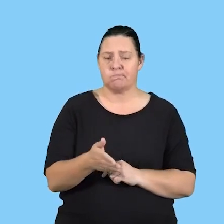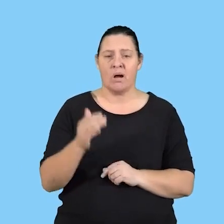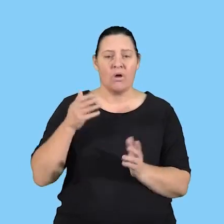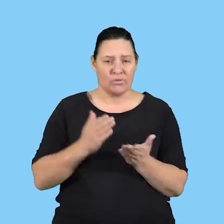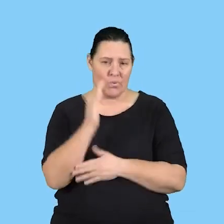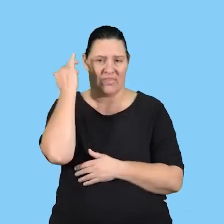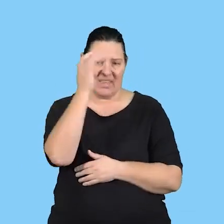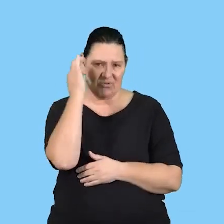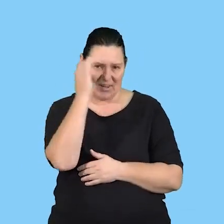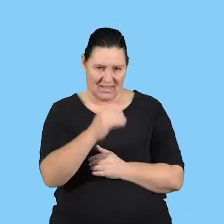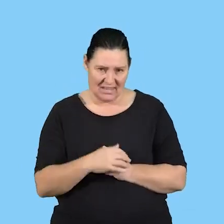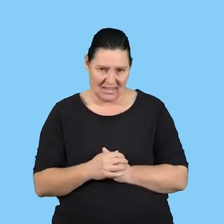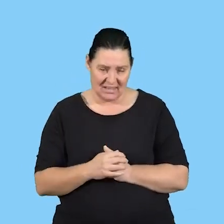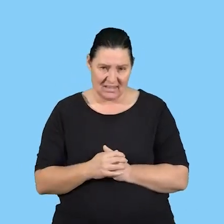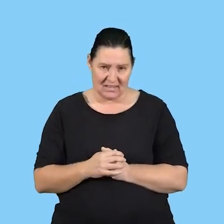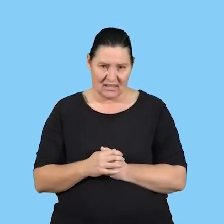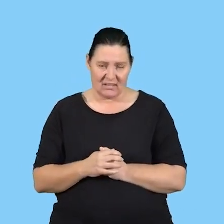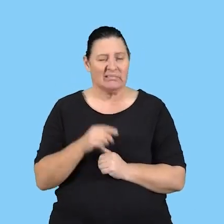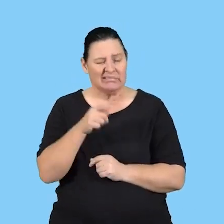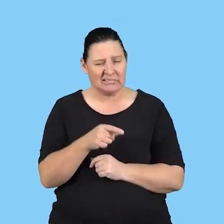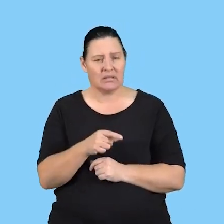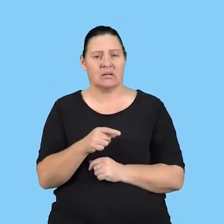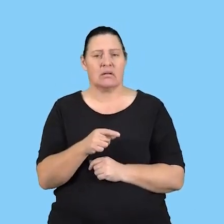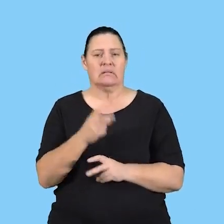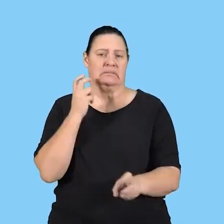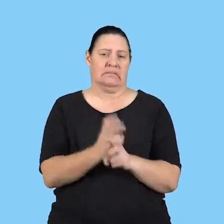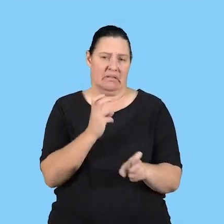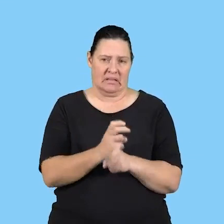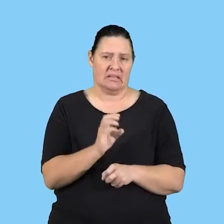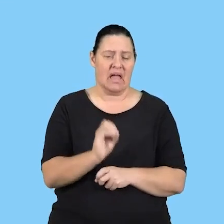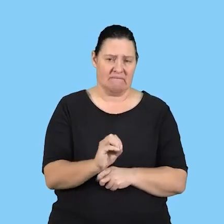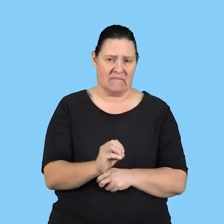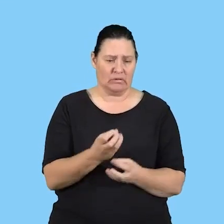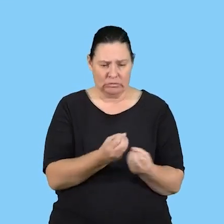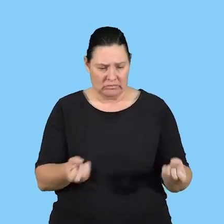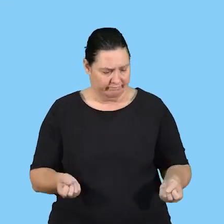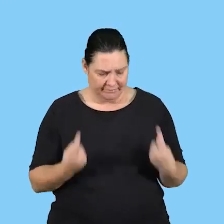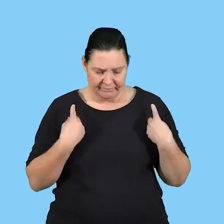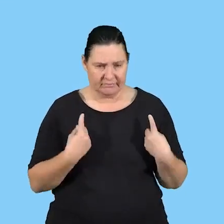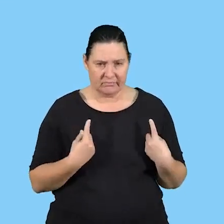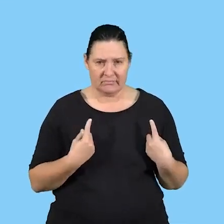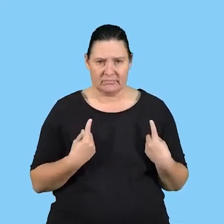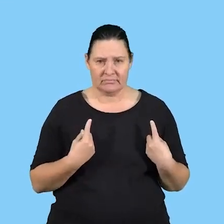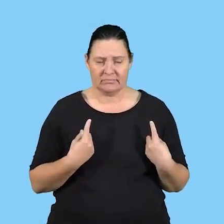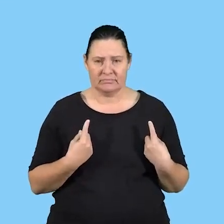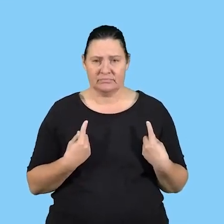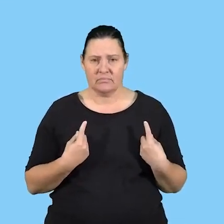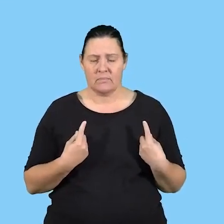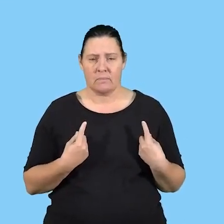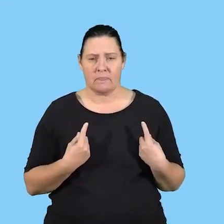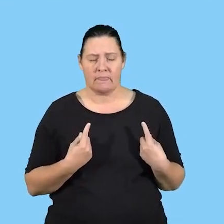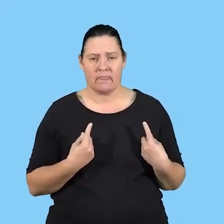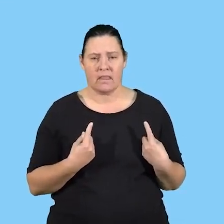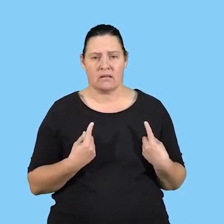exist theoretically. And that is one of the difficulties that children have with